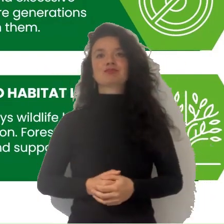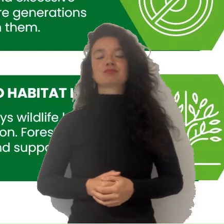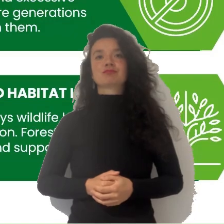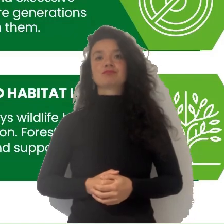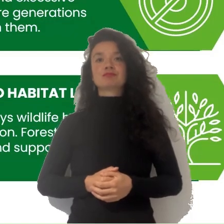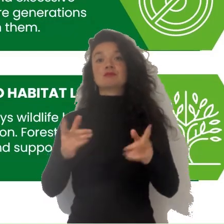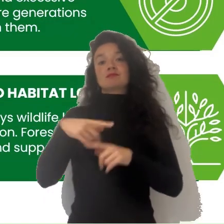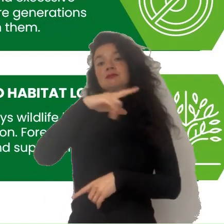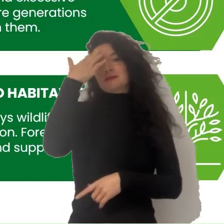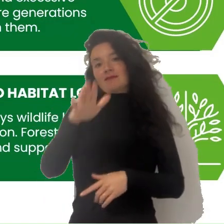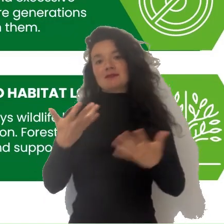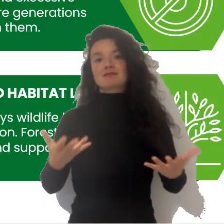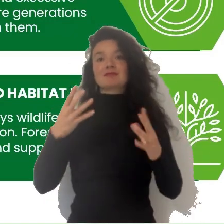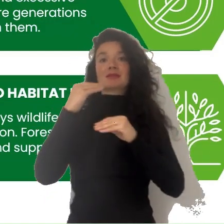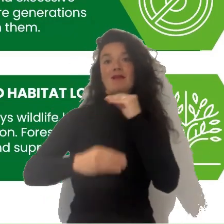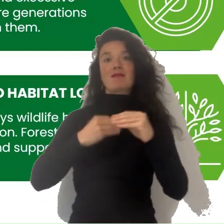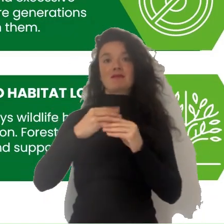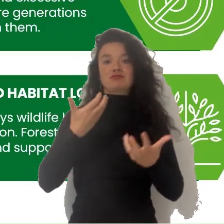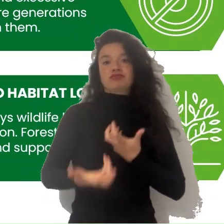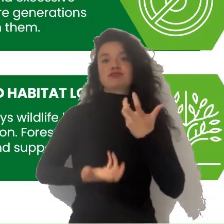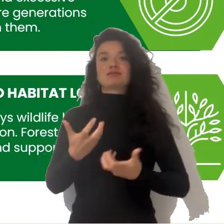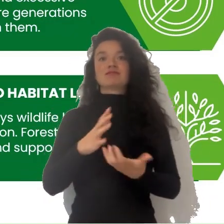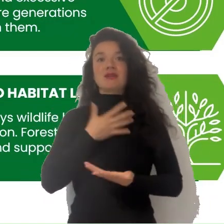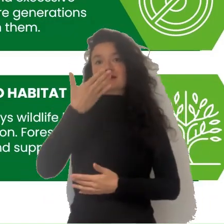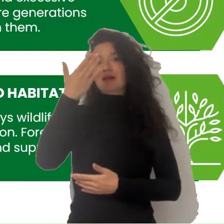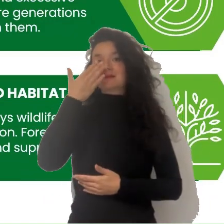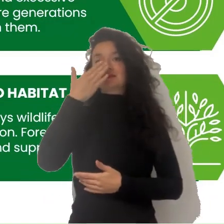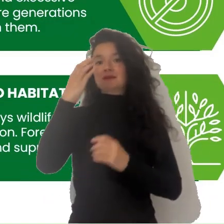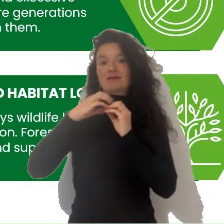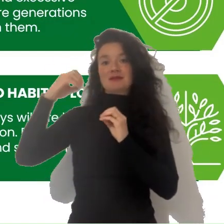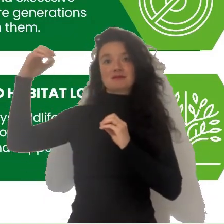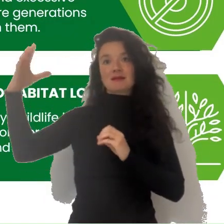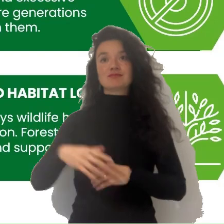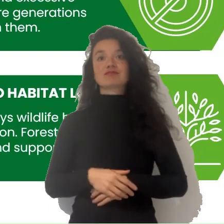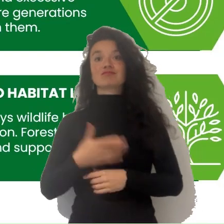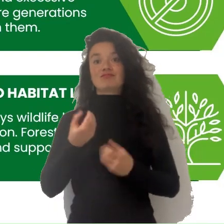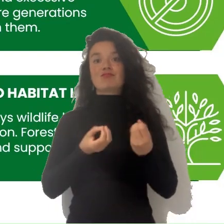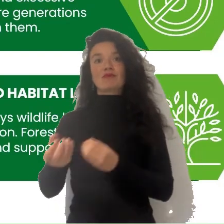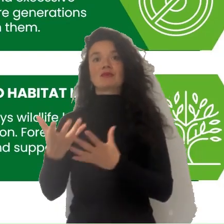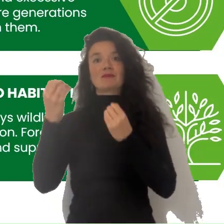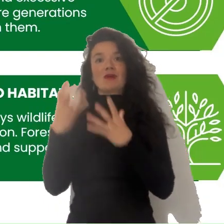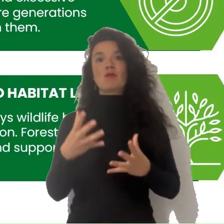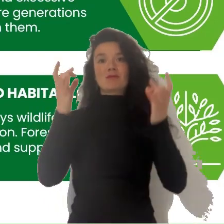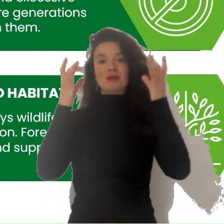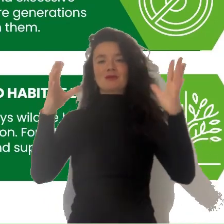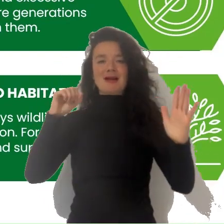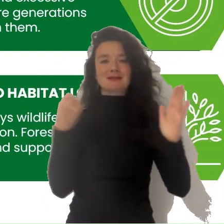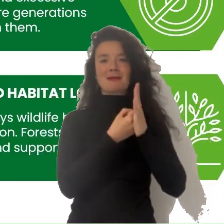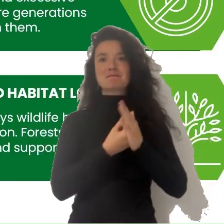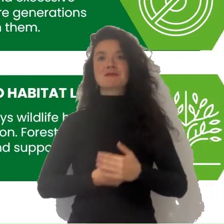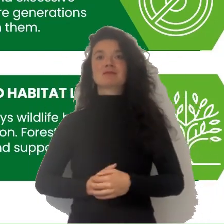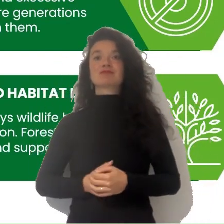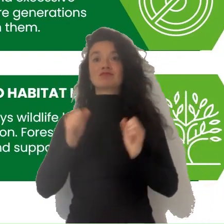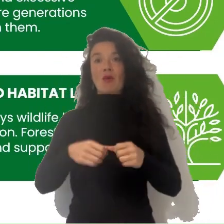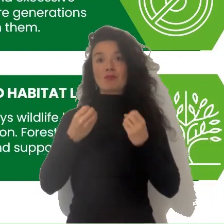have pollution. Air, water, and soil are contaminated by industry transport and waste,